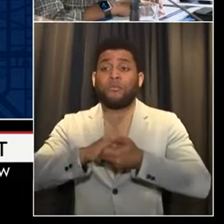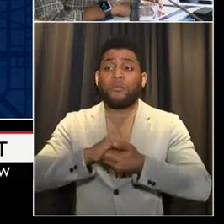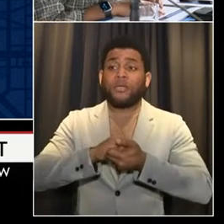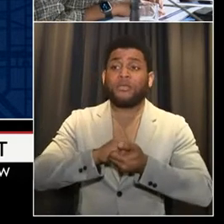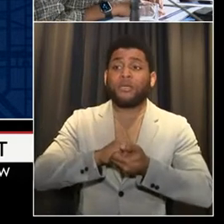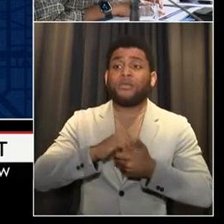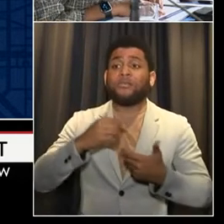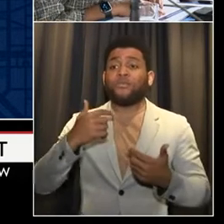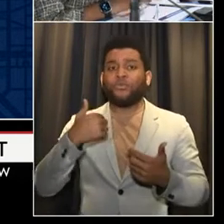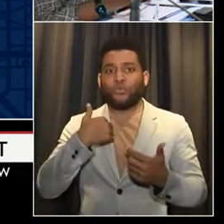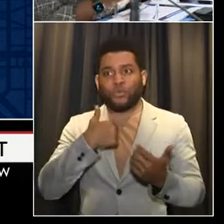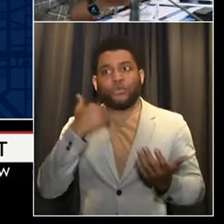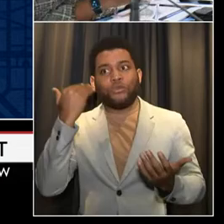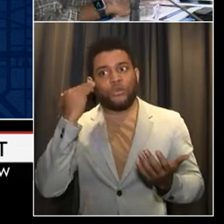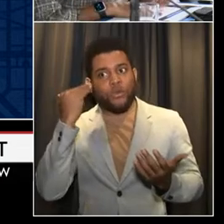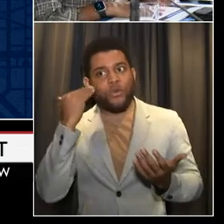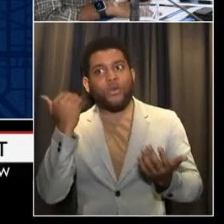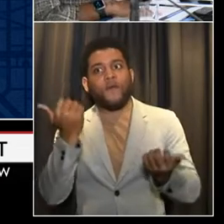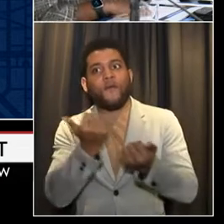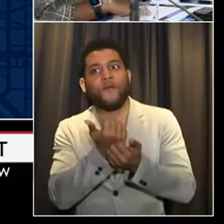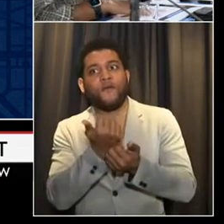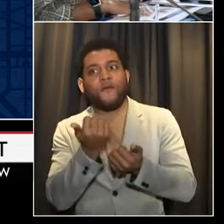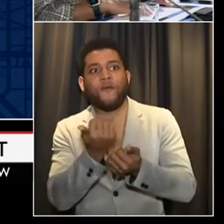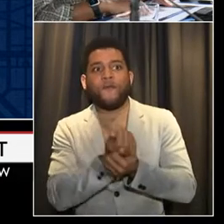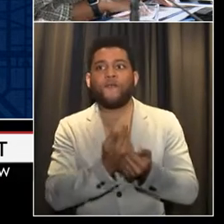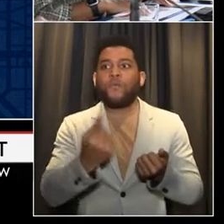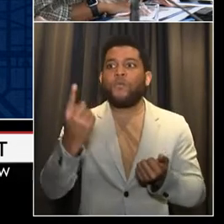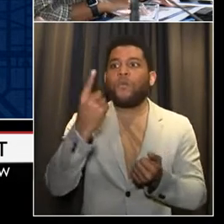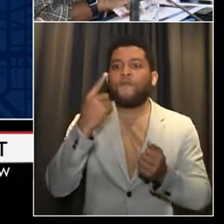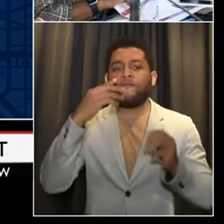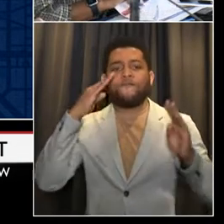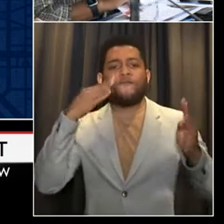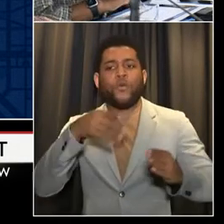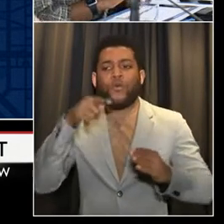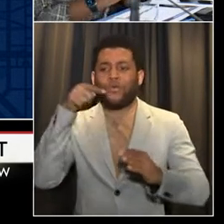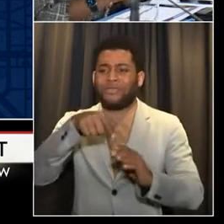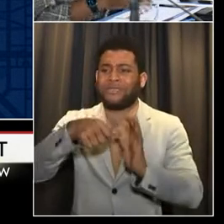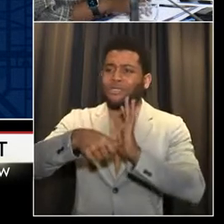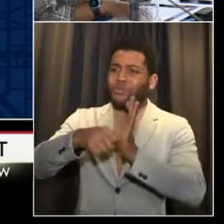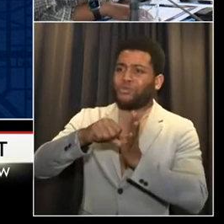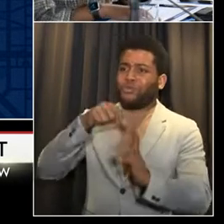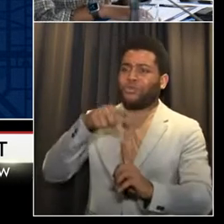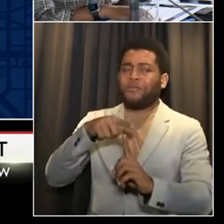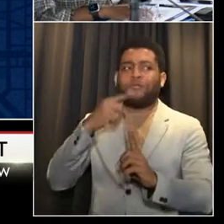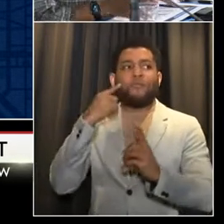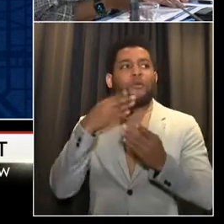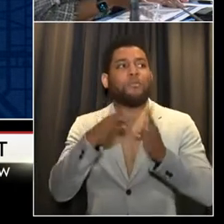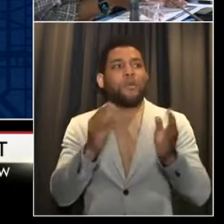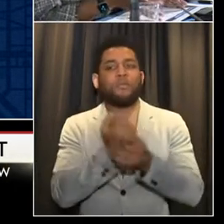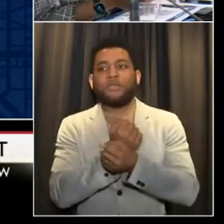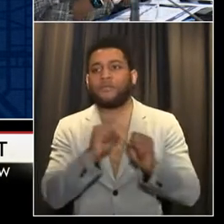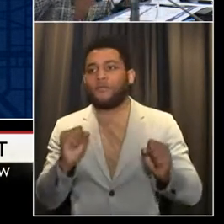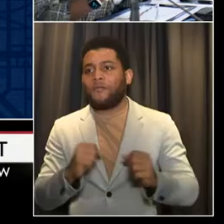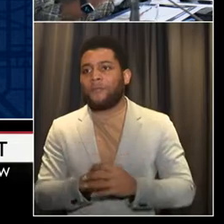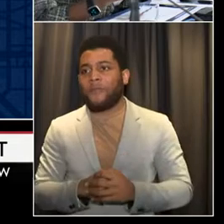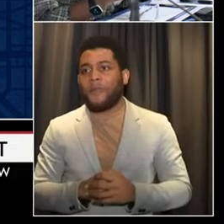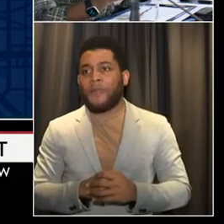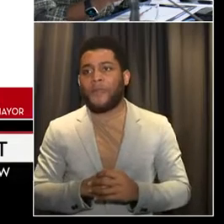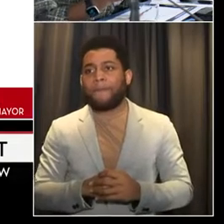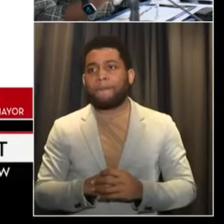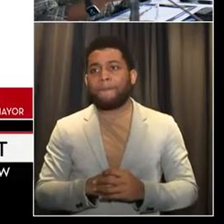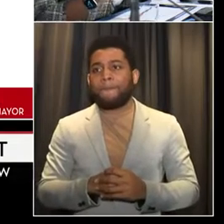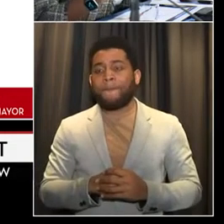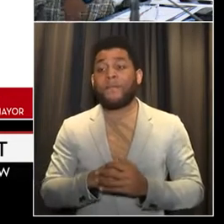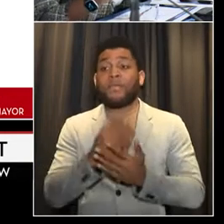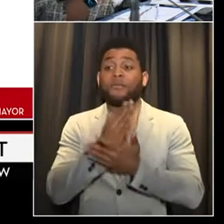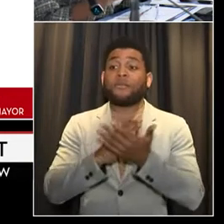is focused on making sure that our city is safe. So the next slide is there's a bit of work that we can talk more about, but I just put some of the things